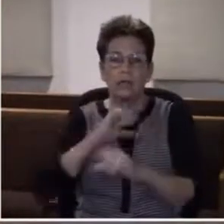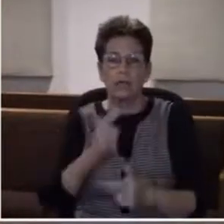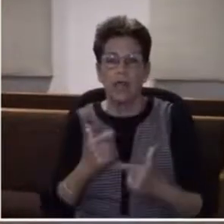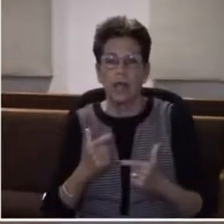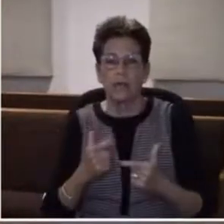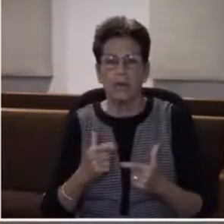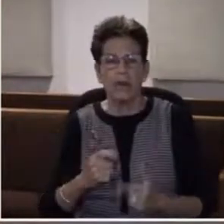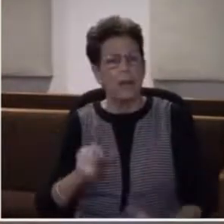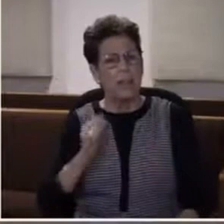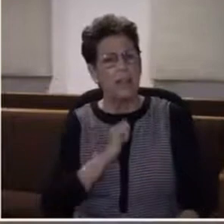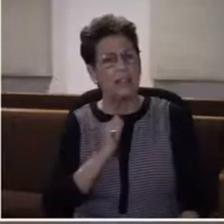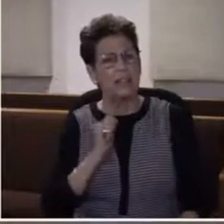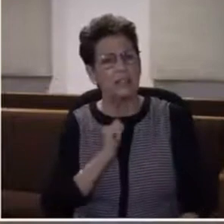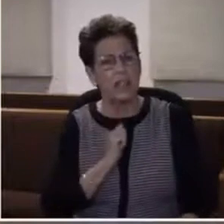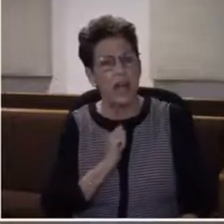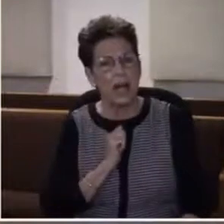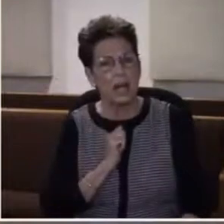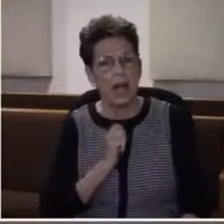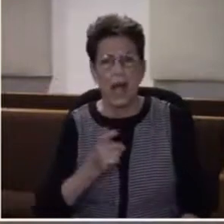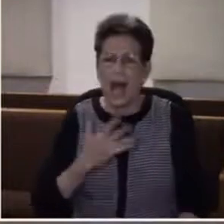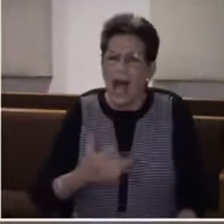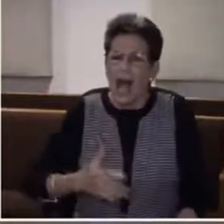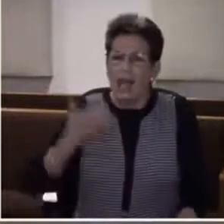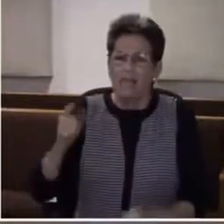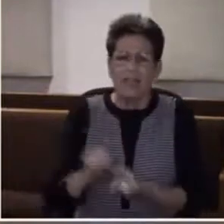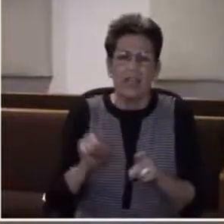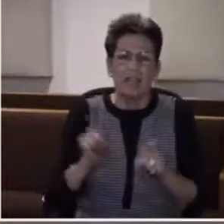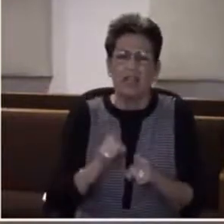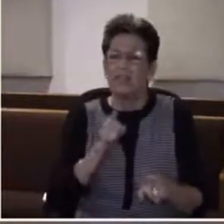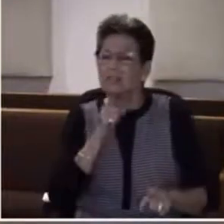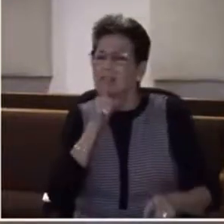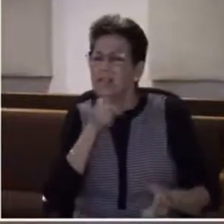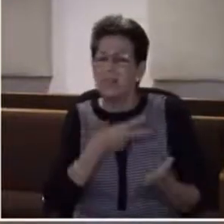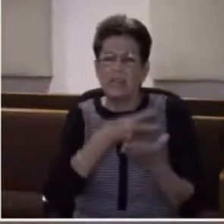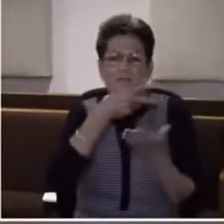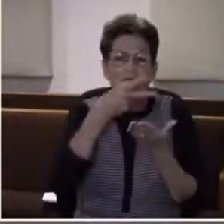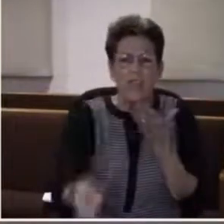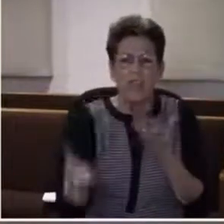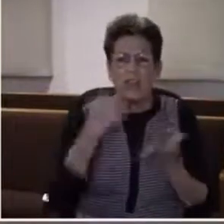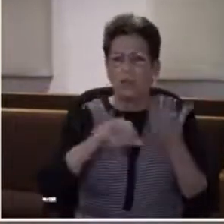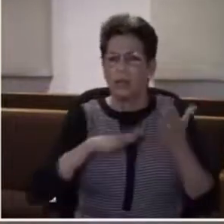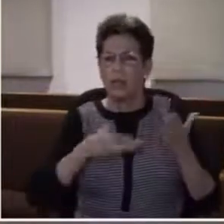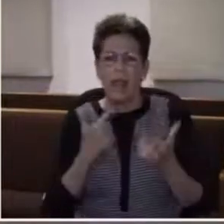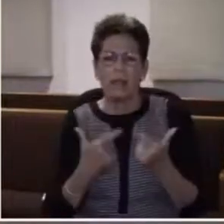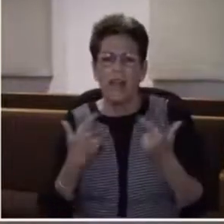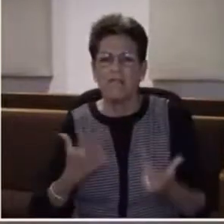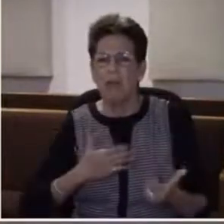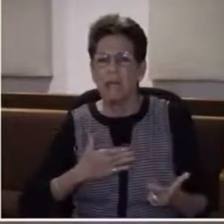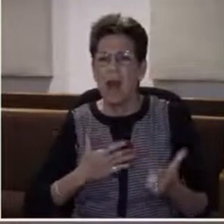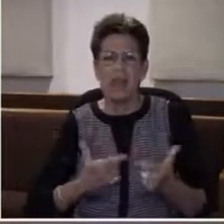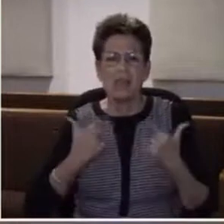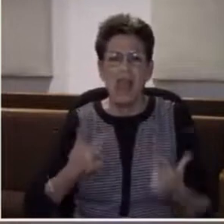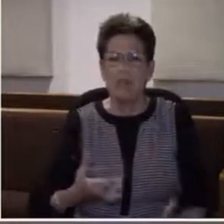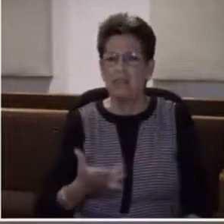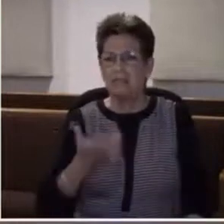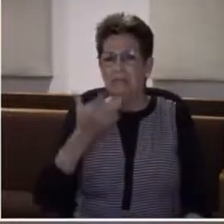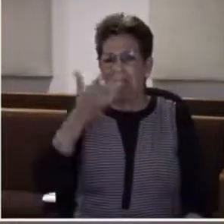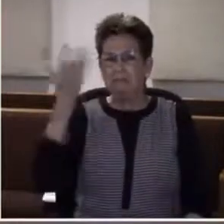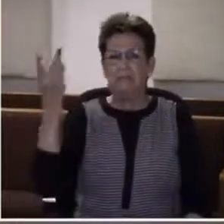Pastor, I feel like such a failure in my life. My life just stinks. In